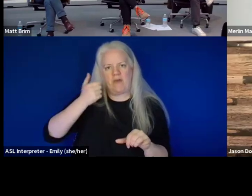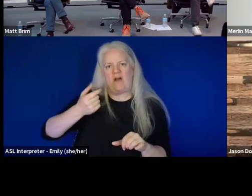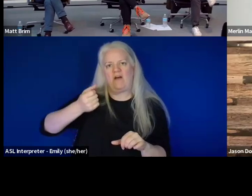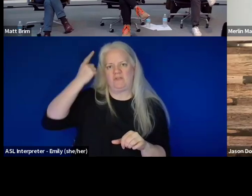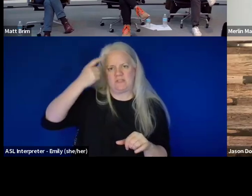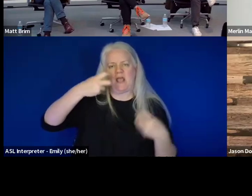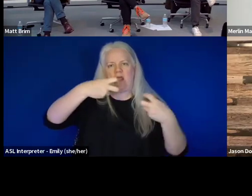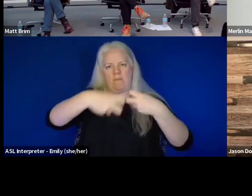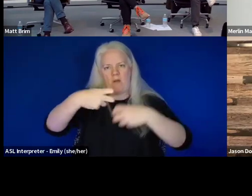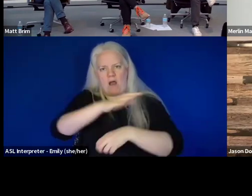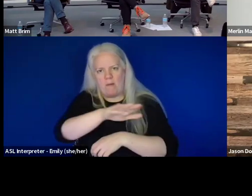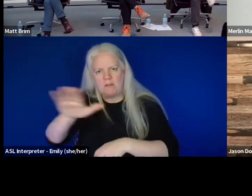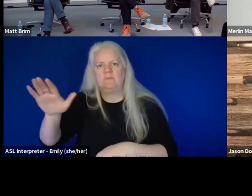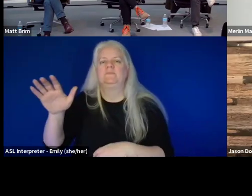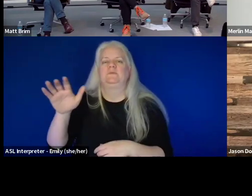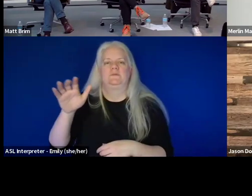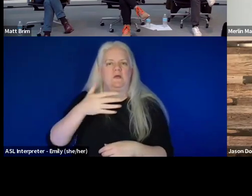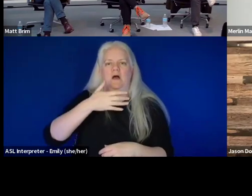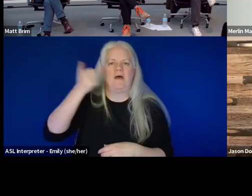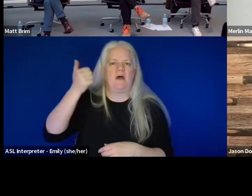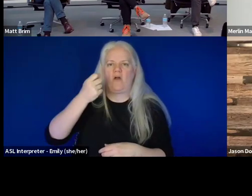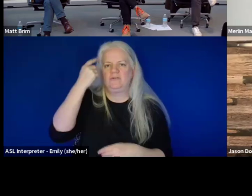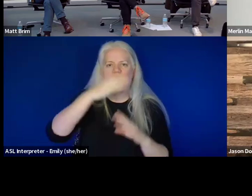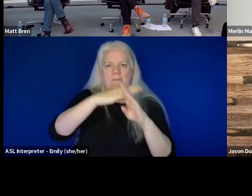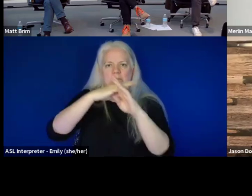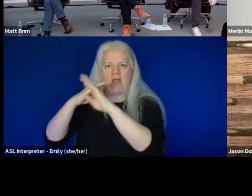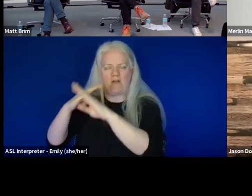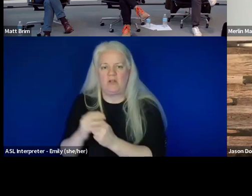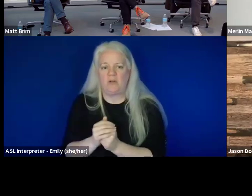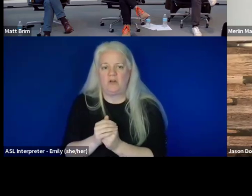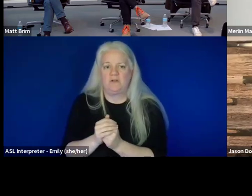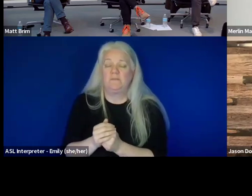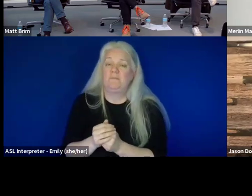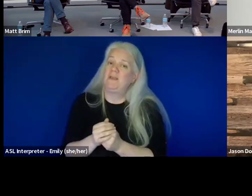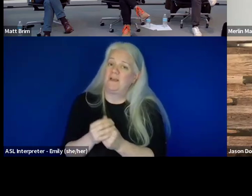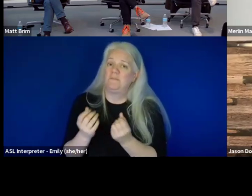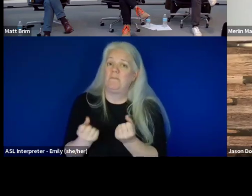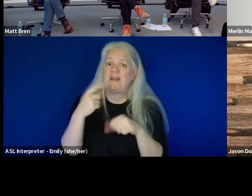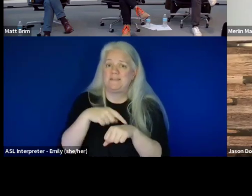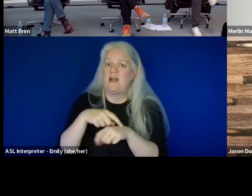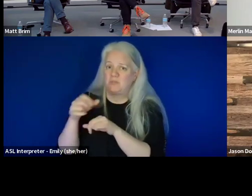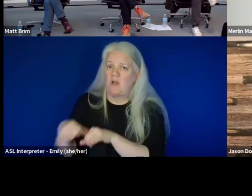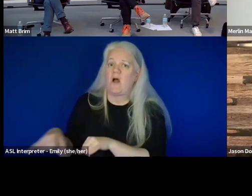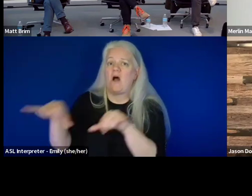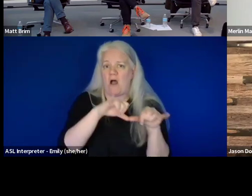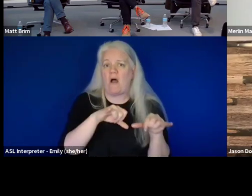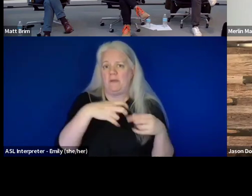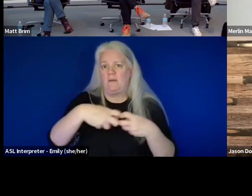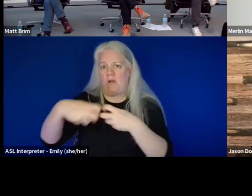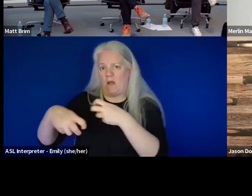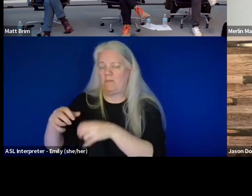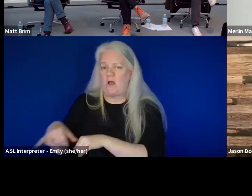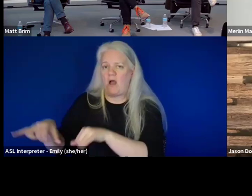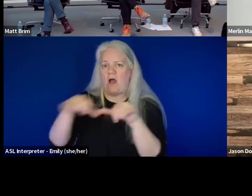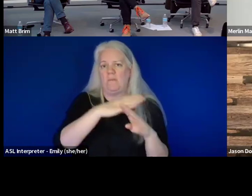what are the barriers, because some of them may be unique, some of them may be shared. A lot of times they're often shared, but it also helps keep